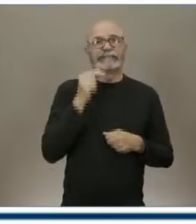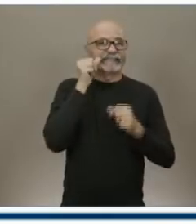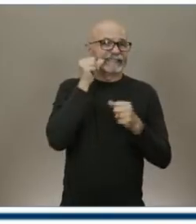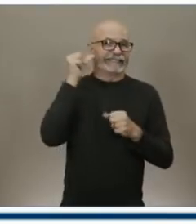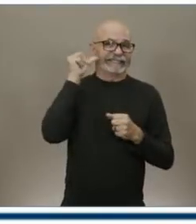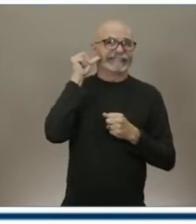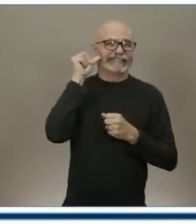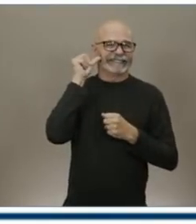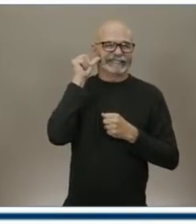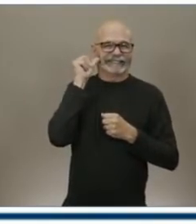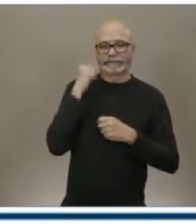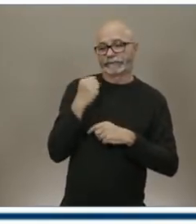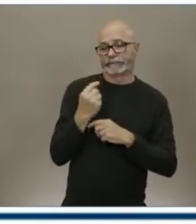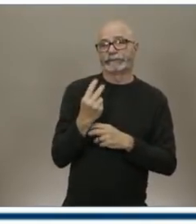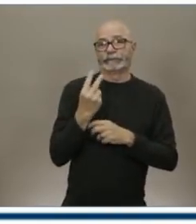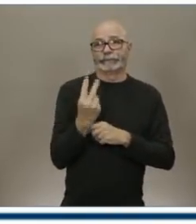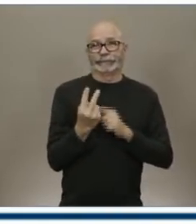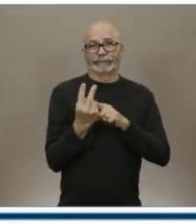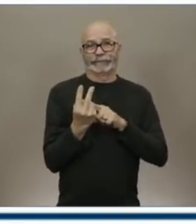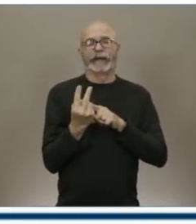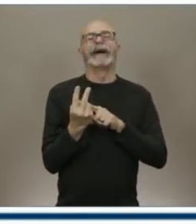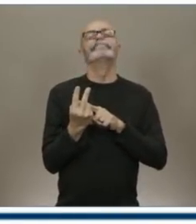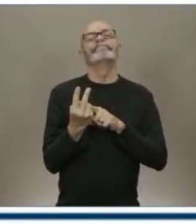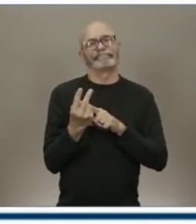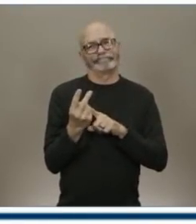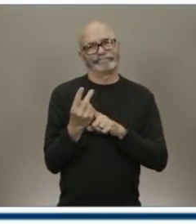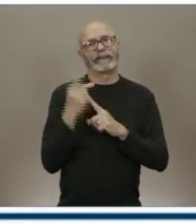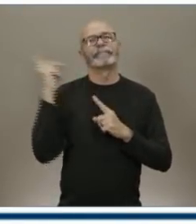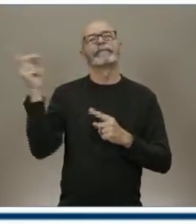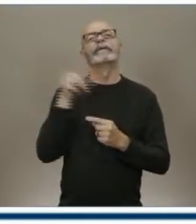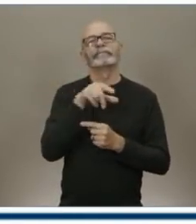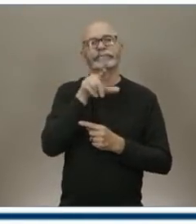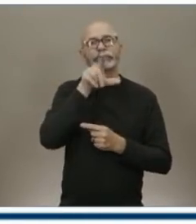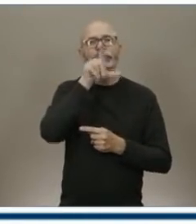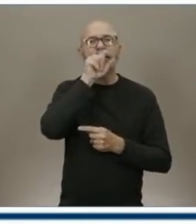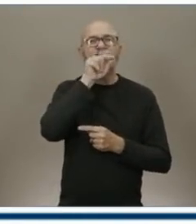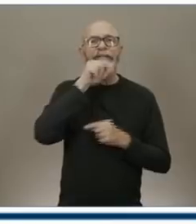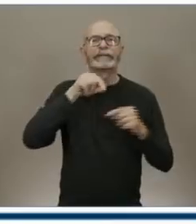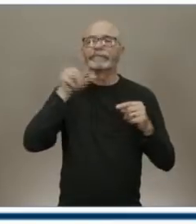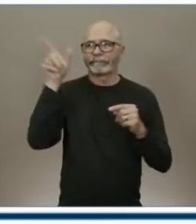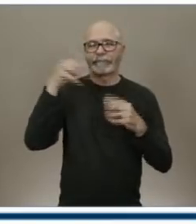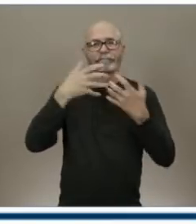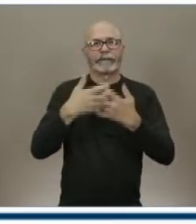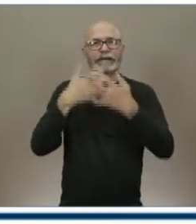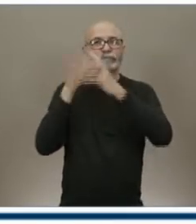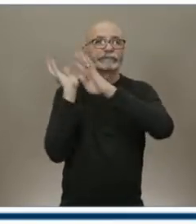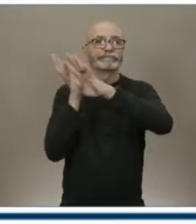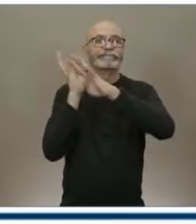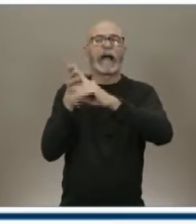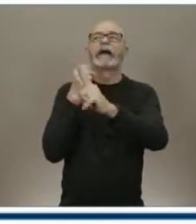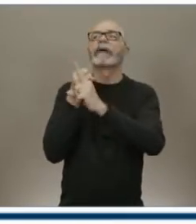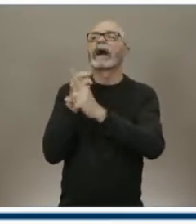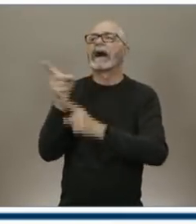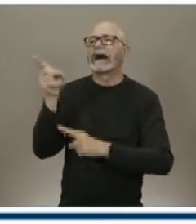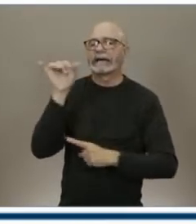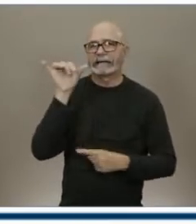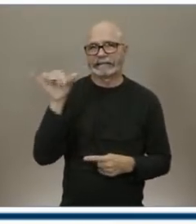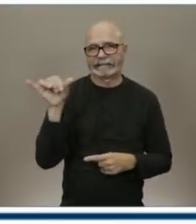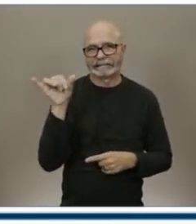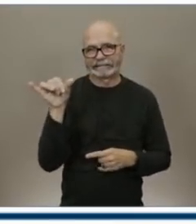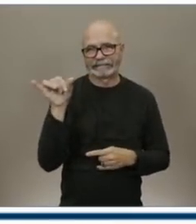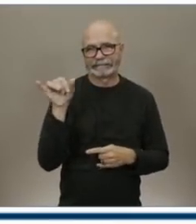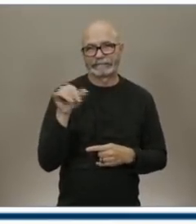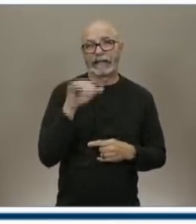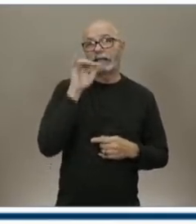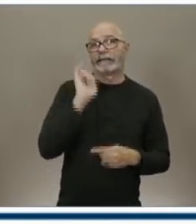to the outbreak at the poultry plant in the Annapolis Valley. One of the medical officers of health on my team is leading